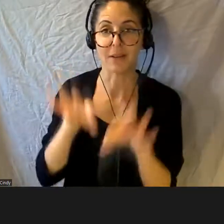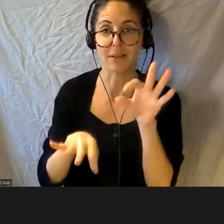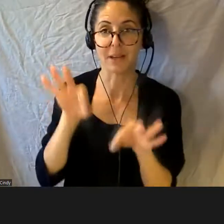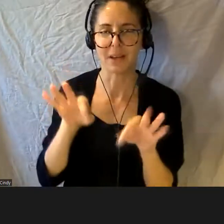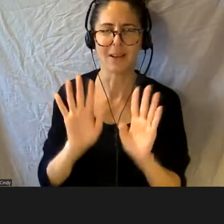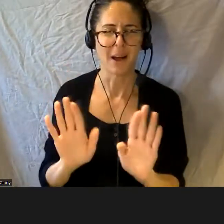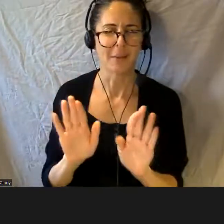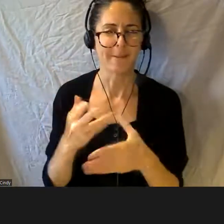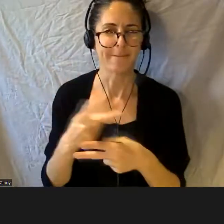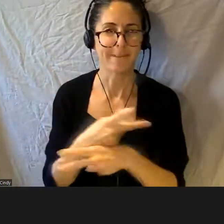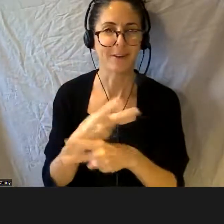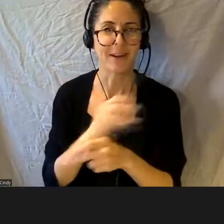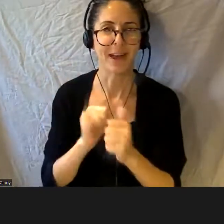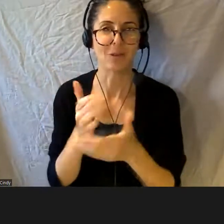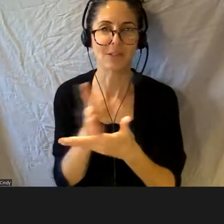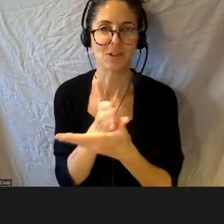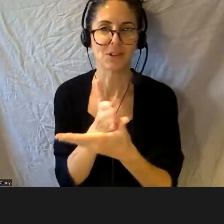screen.